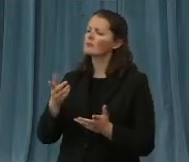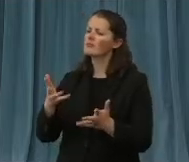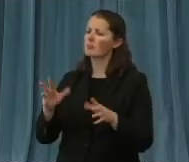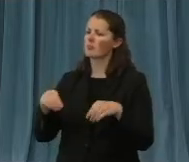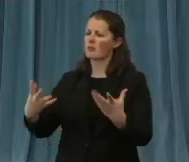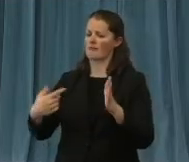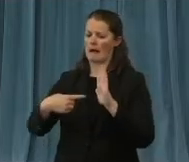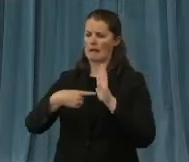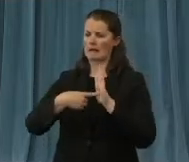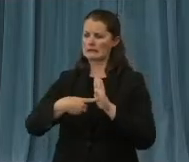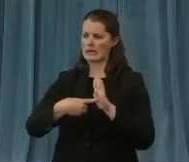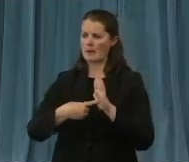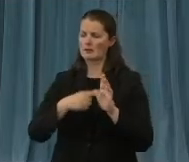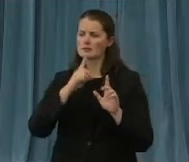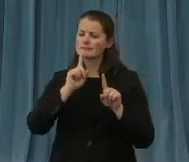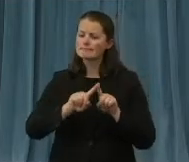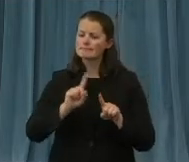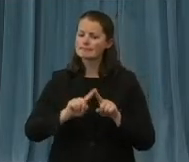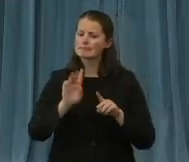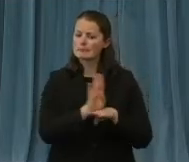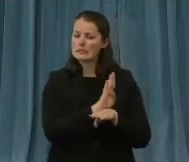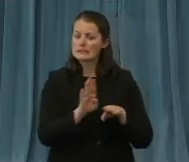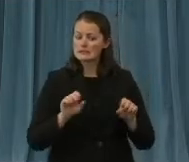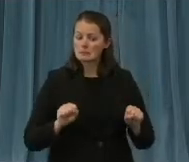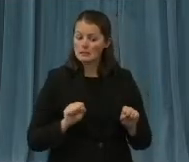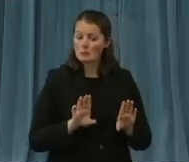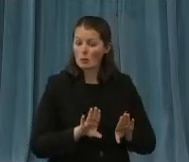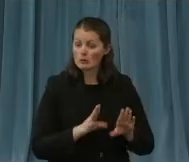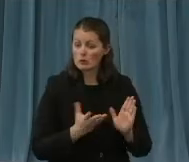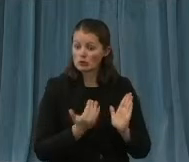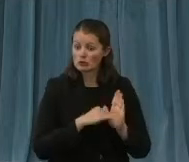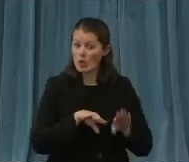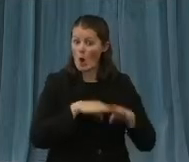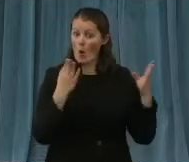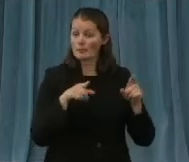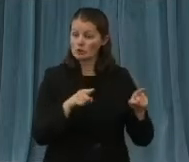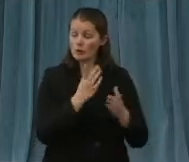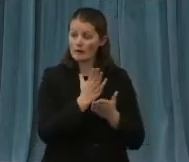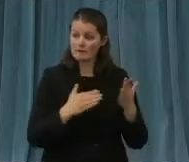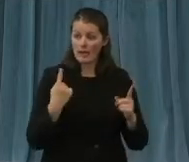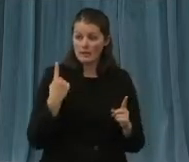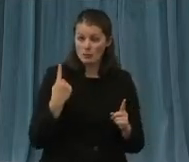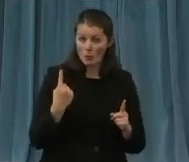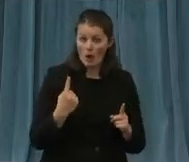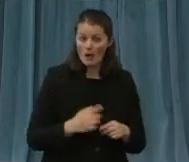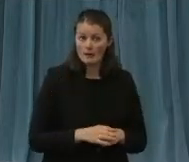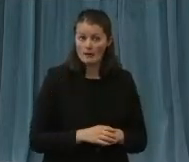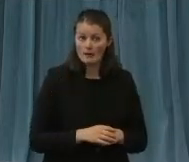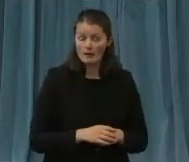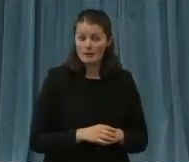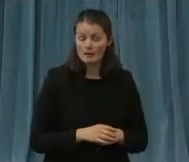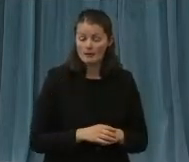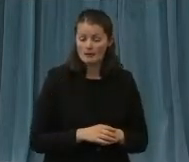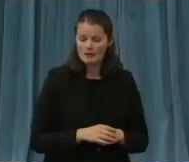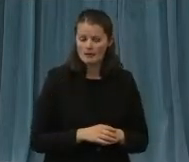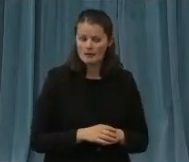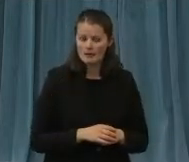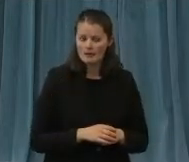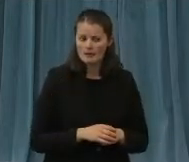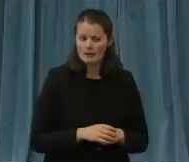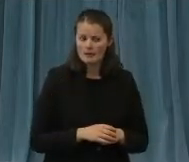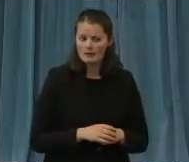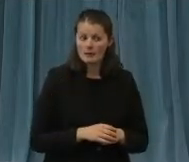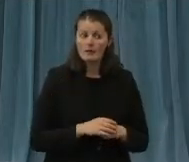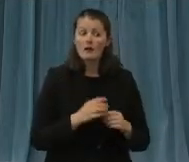businesses that might be able to reopen during phase one of the plan. Can you give us a sense of businesses that might be folded into phase two,